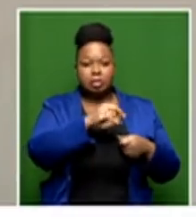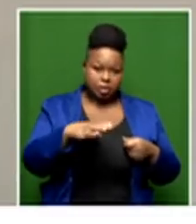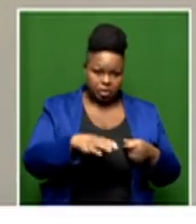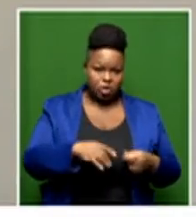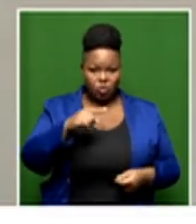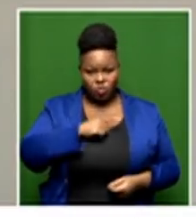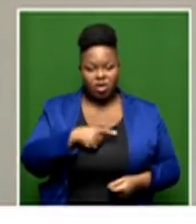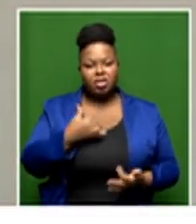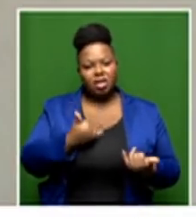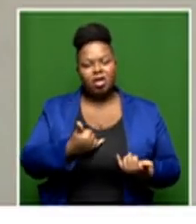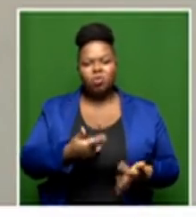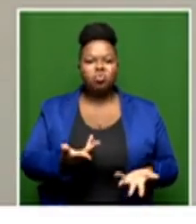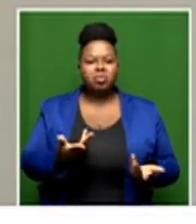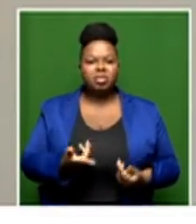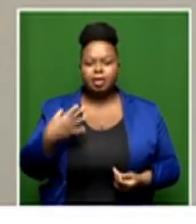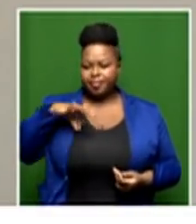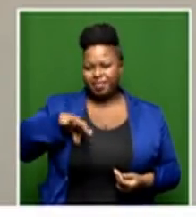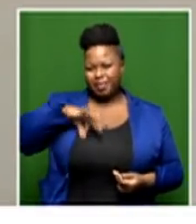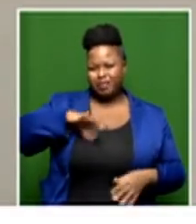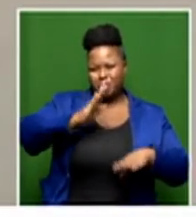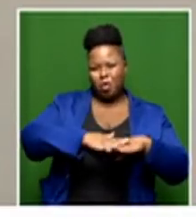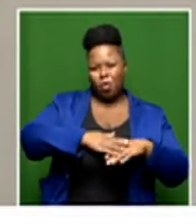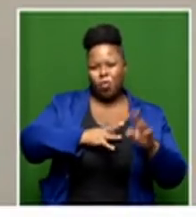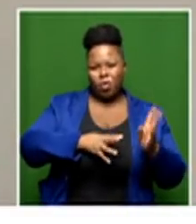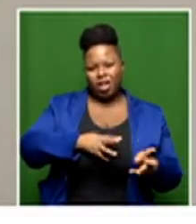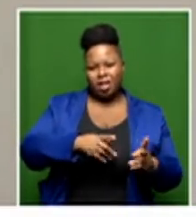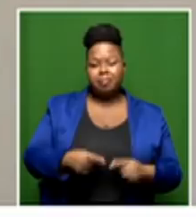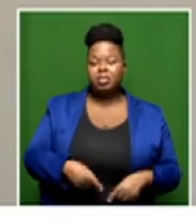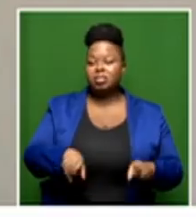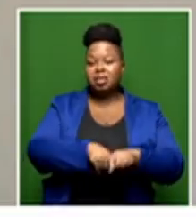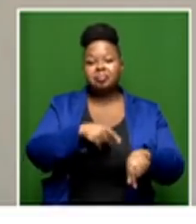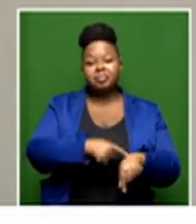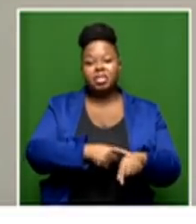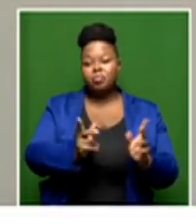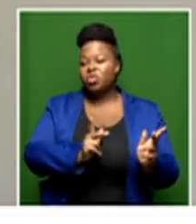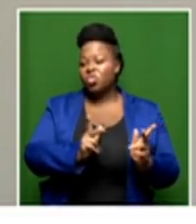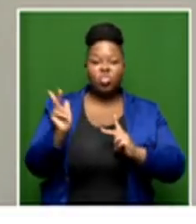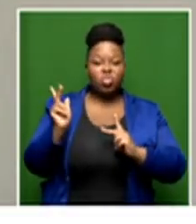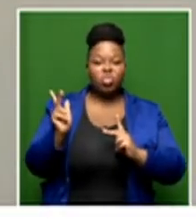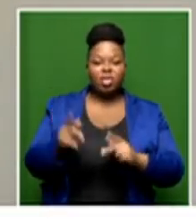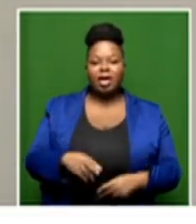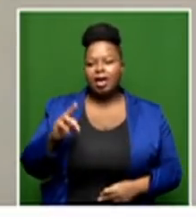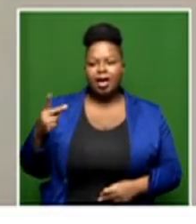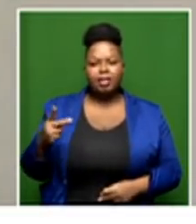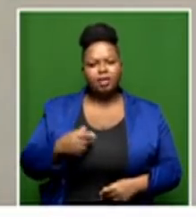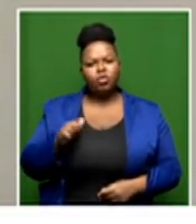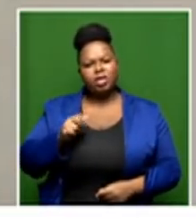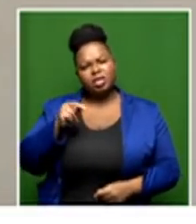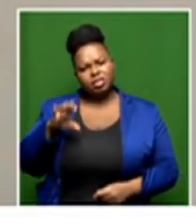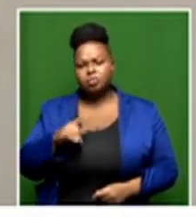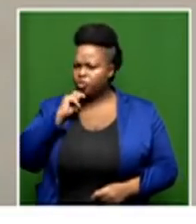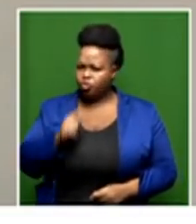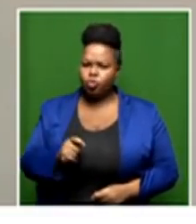will have a greater short-term reward compared to neglecting what prospects are offered by